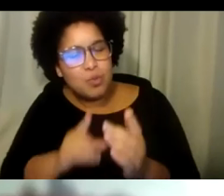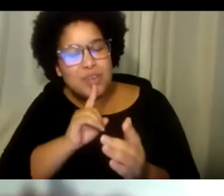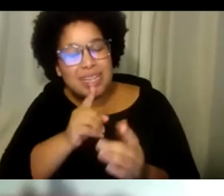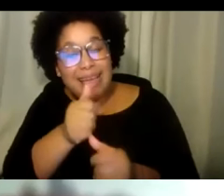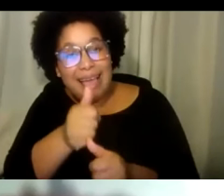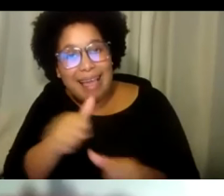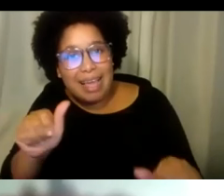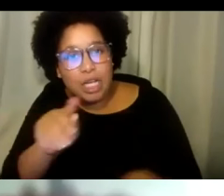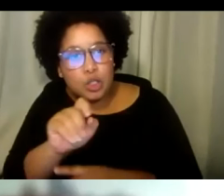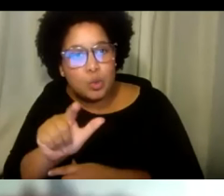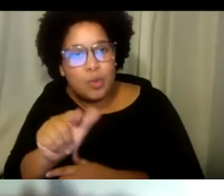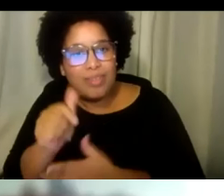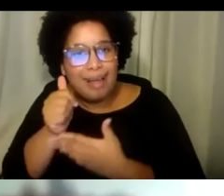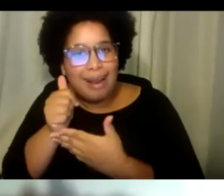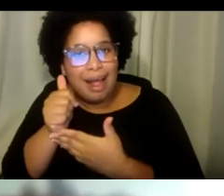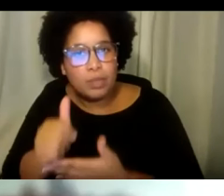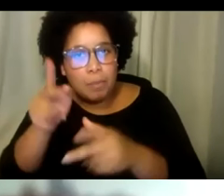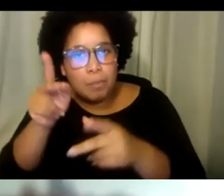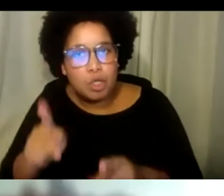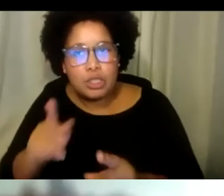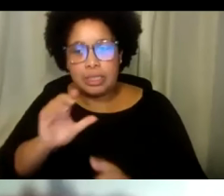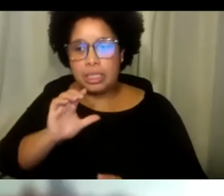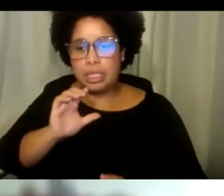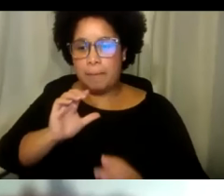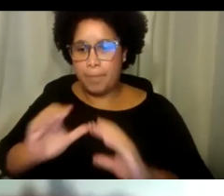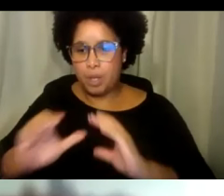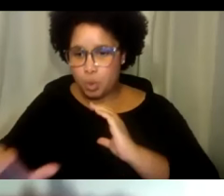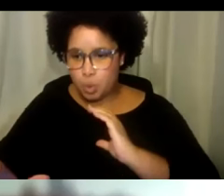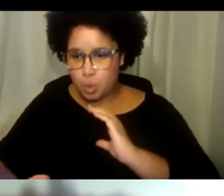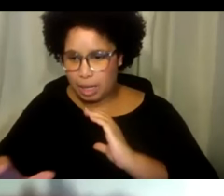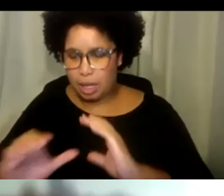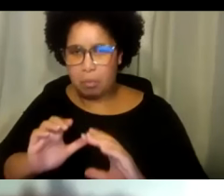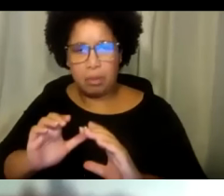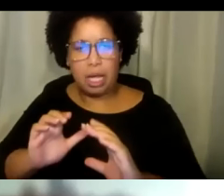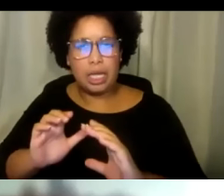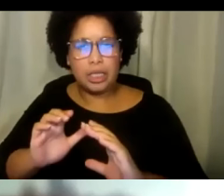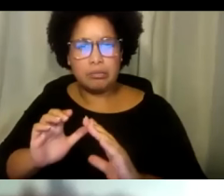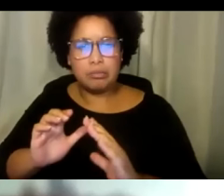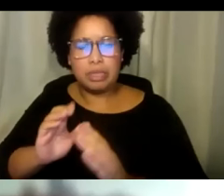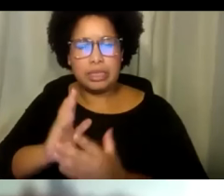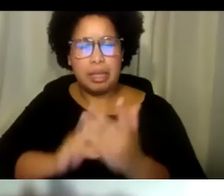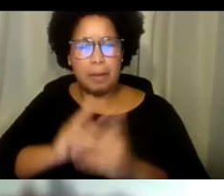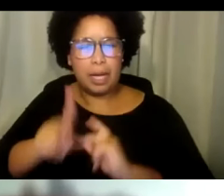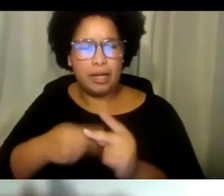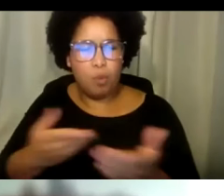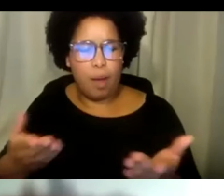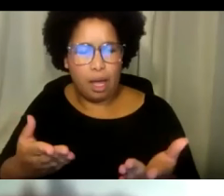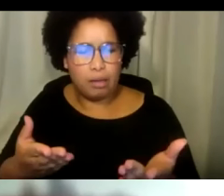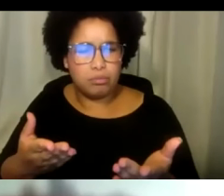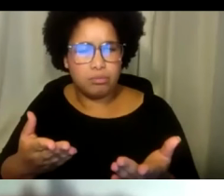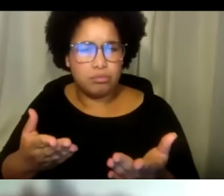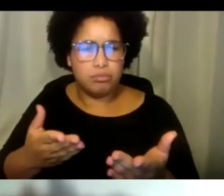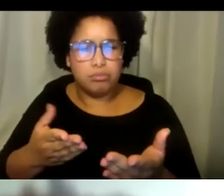tool that helps someone communicate in one form or another. Next slide,